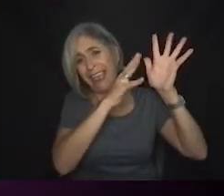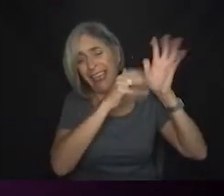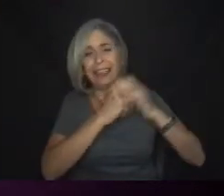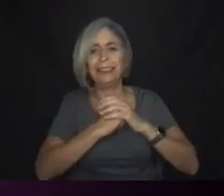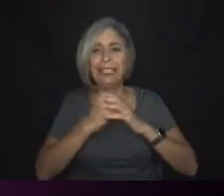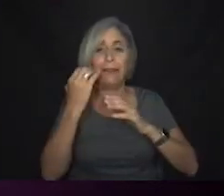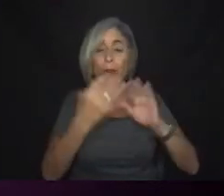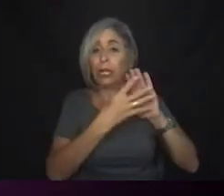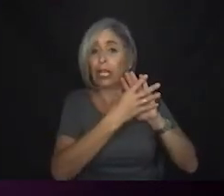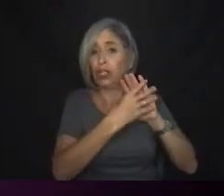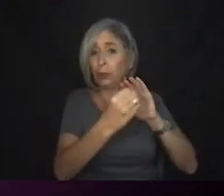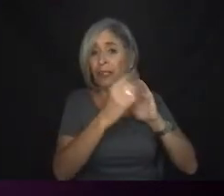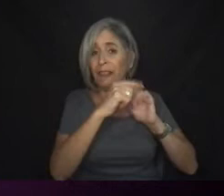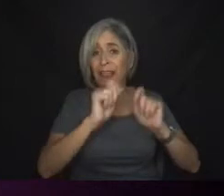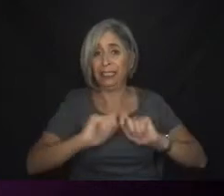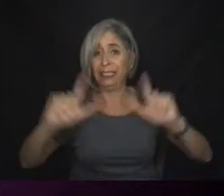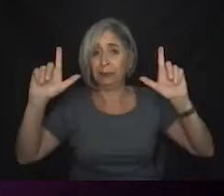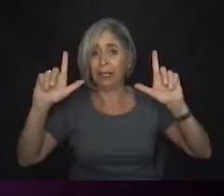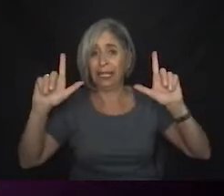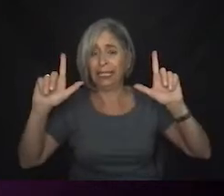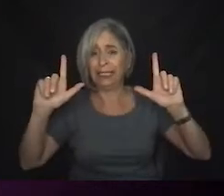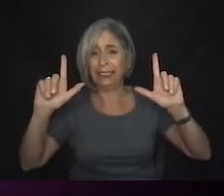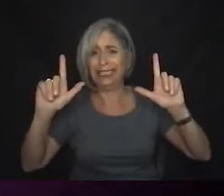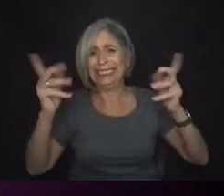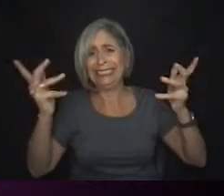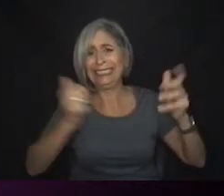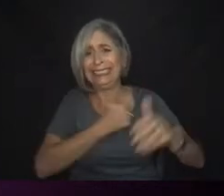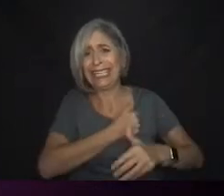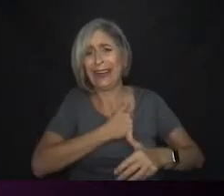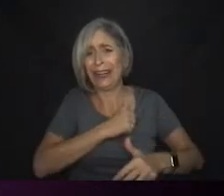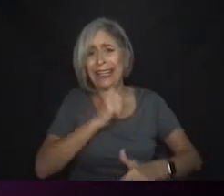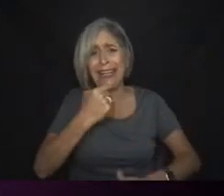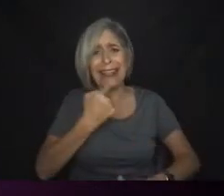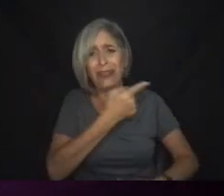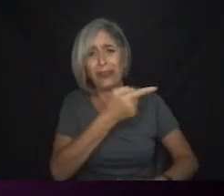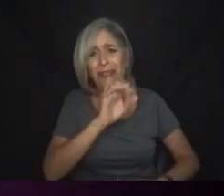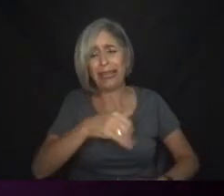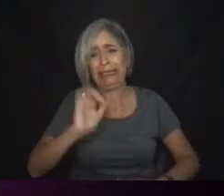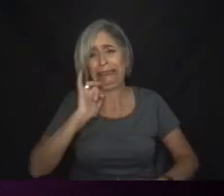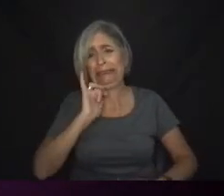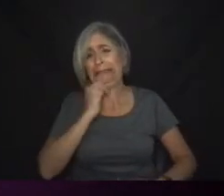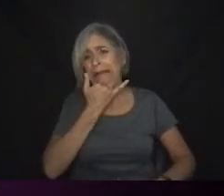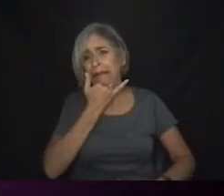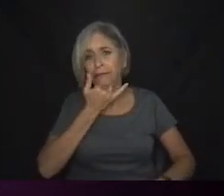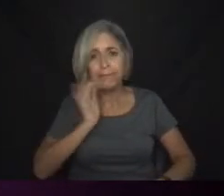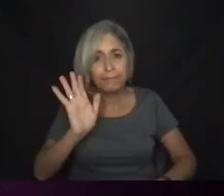can duplicate the displays, I apologize. I should have said that. It was kind of my fault.